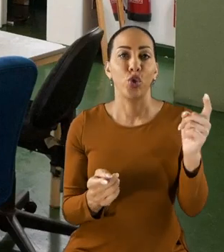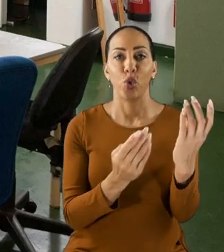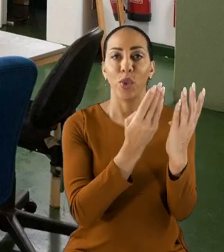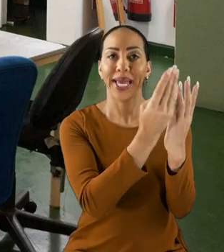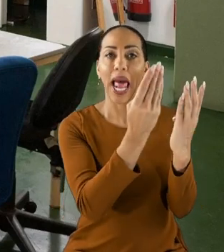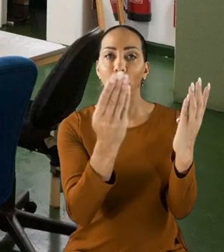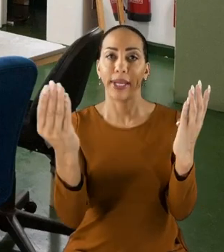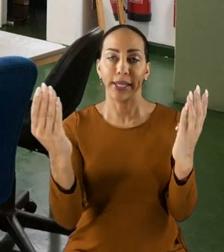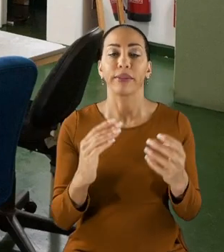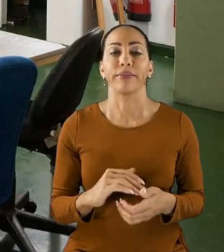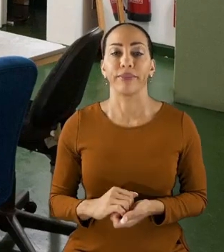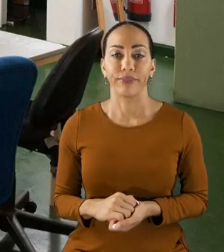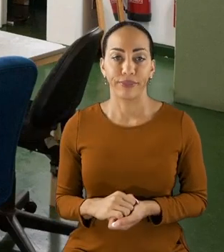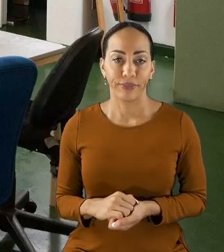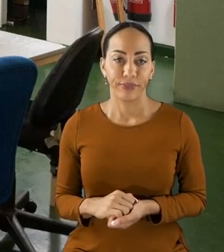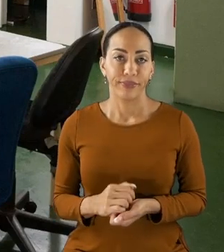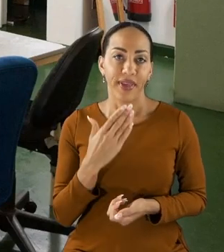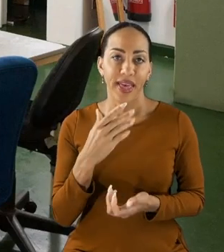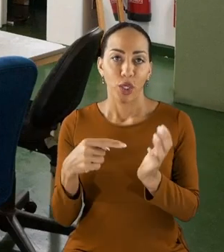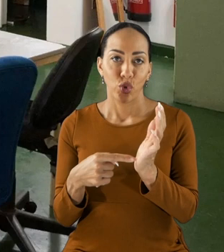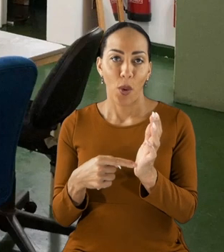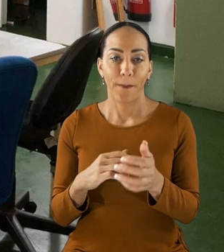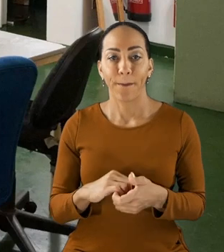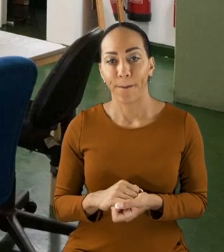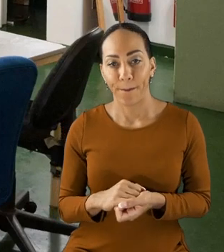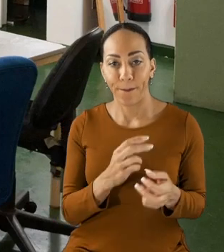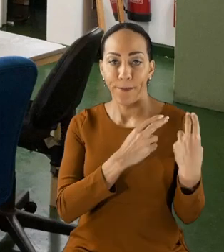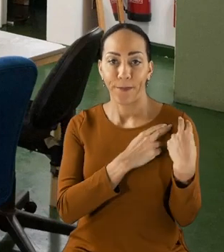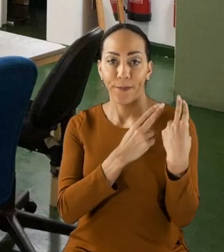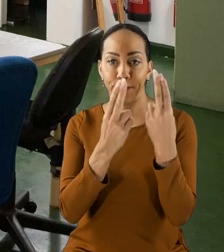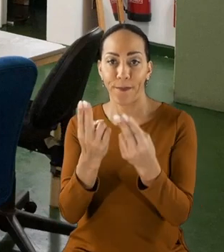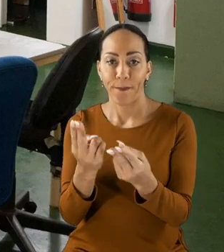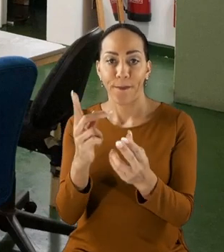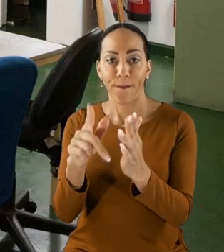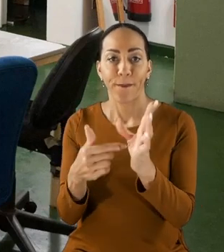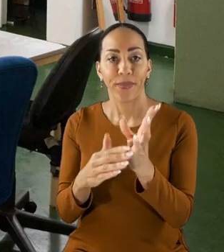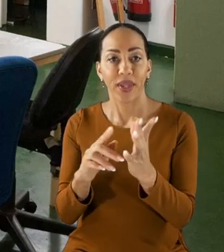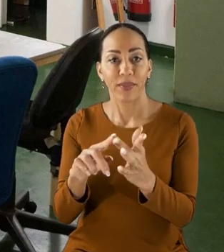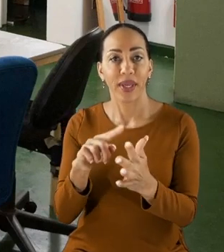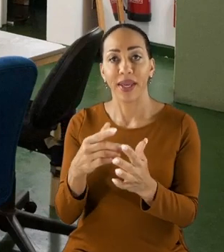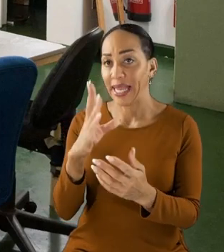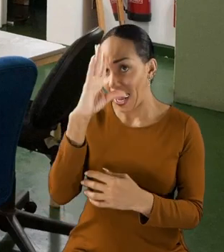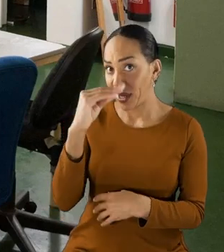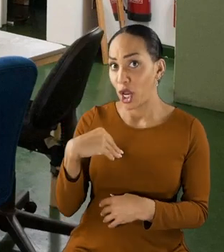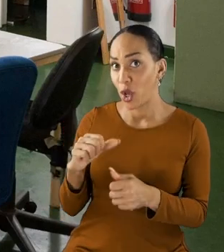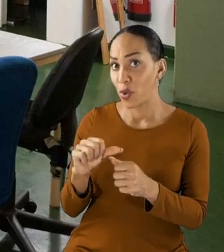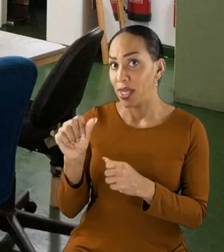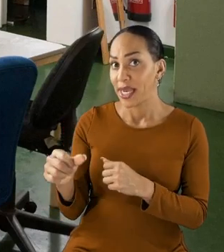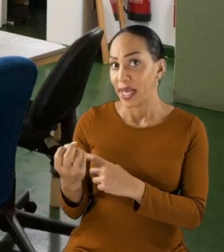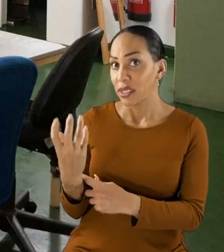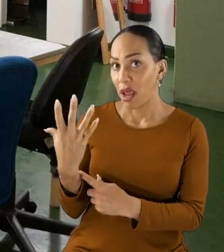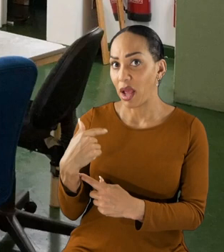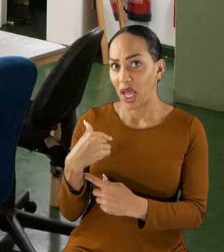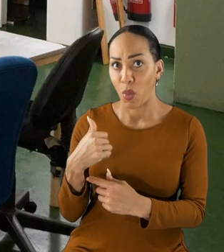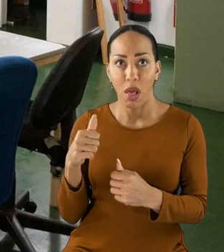Thank you, Tom. Great. So over to you, Jamie. Please just let me know when you want the next slide, and I'll go full screen when you want